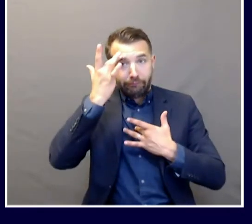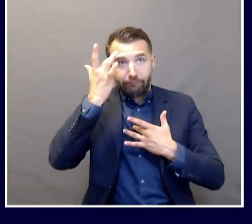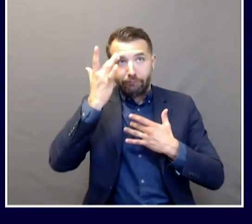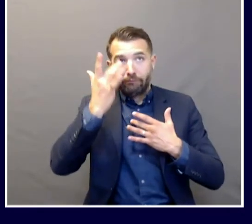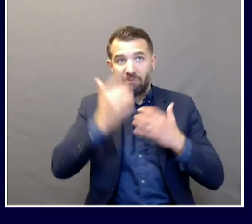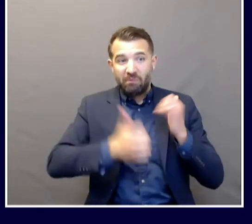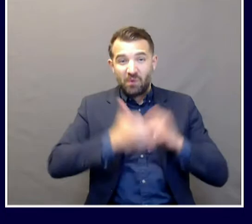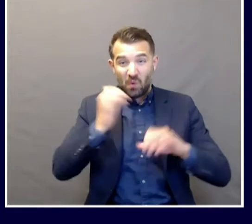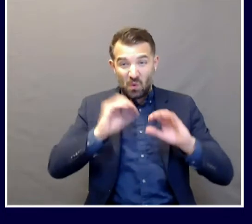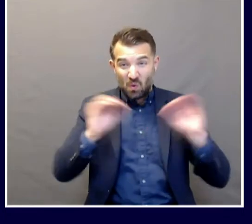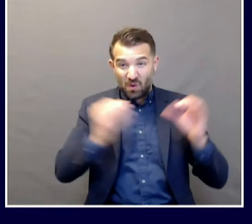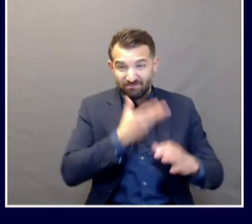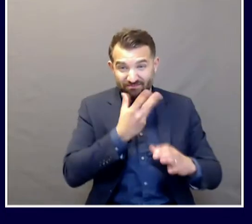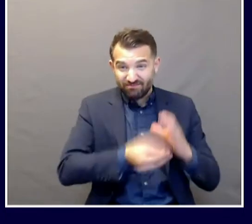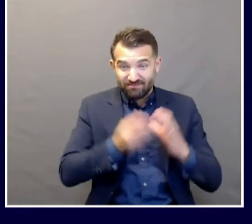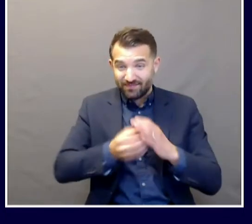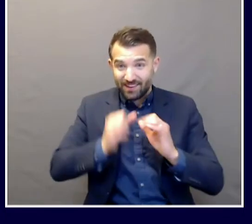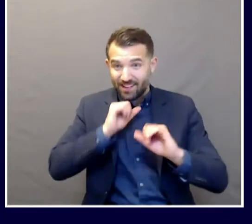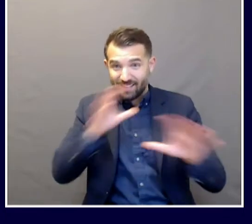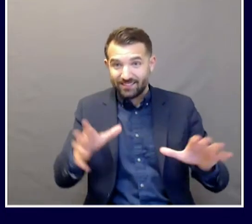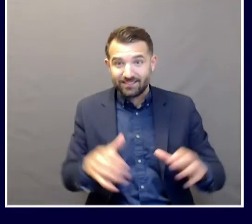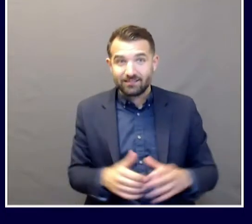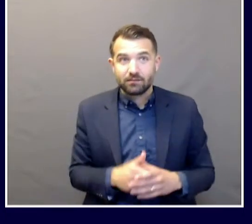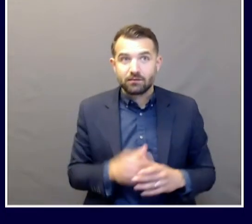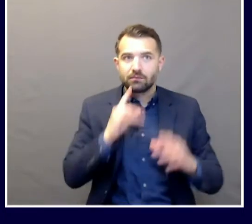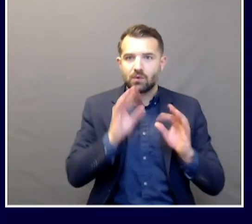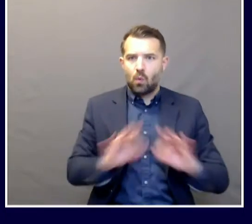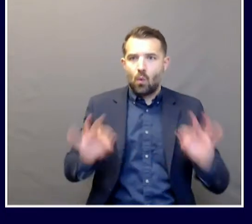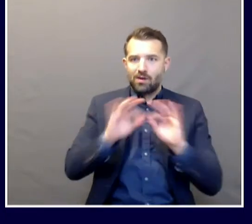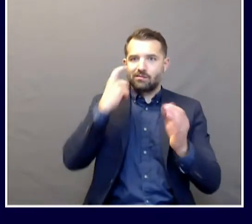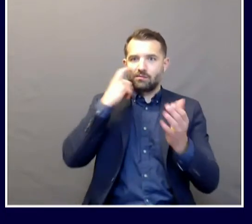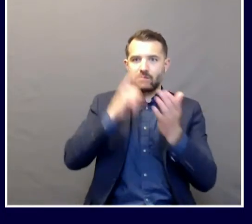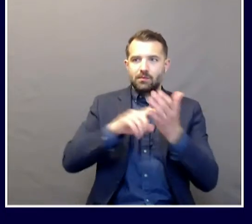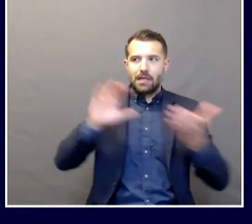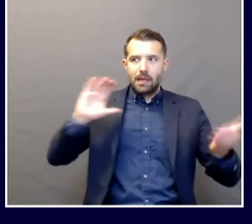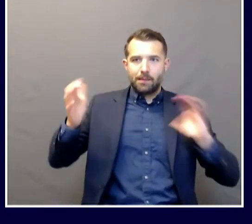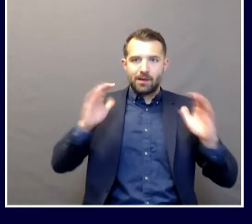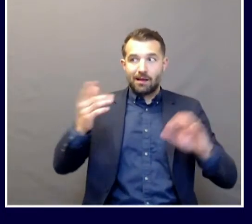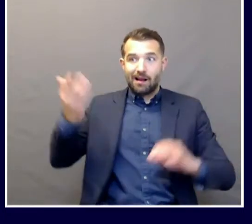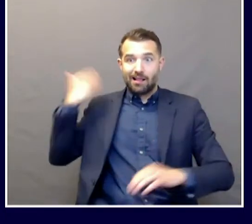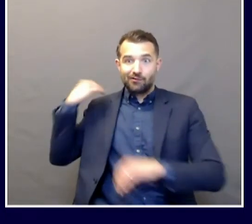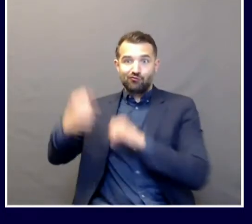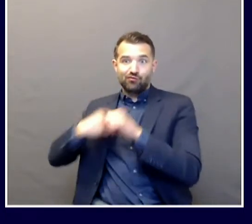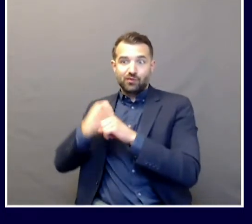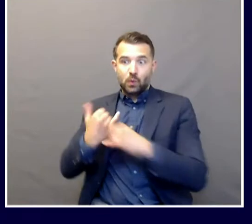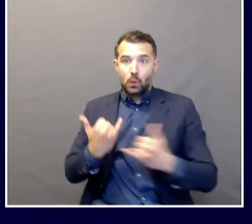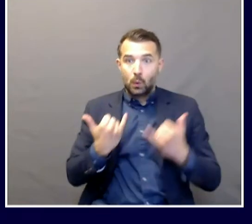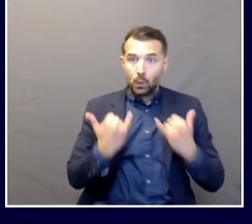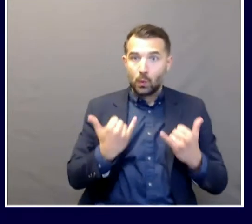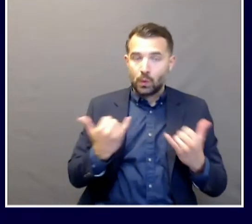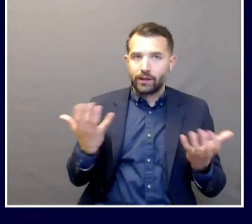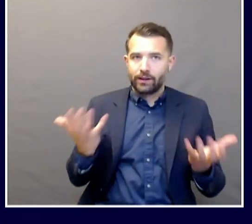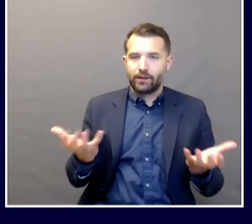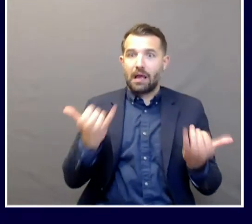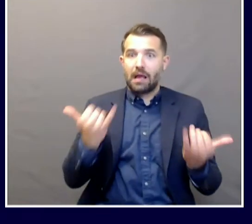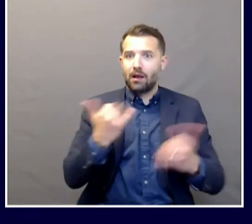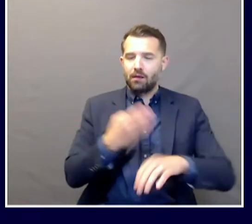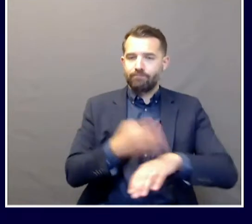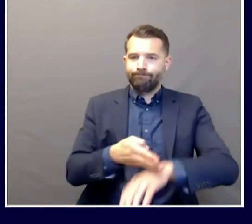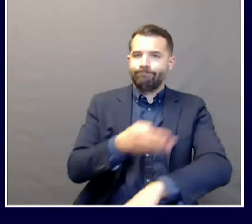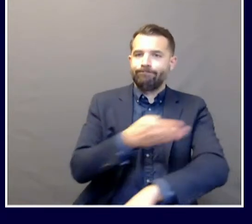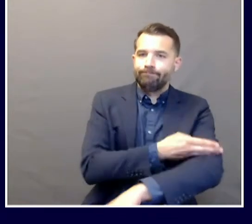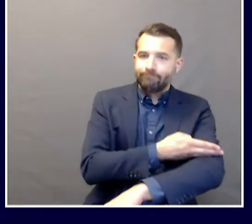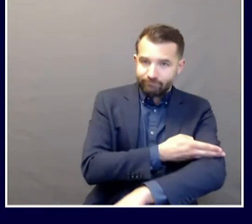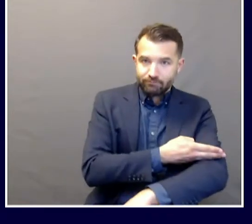far we've come, but also take stock in the fact that outbreaks are still occurring in long-term care facilities across the